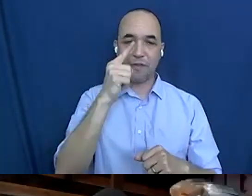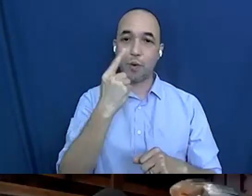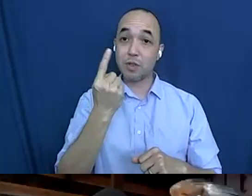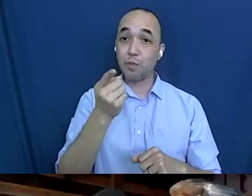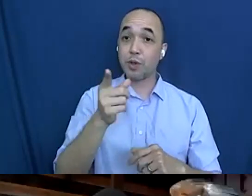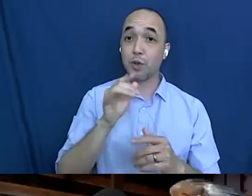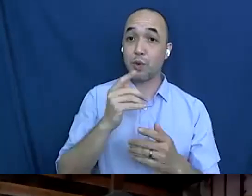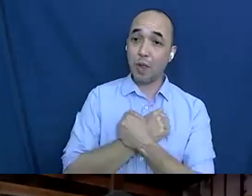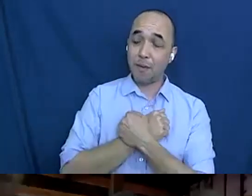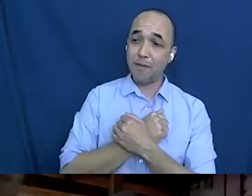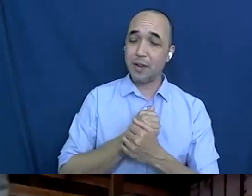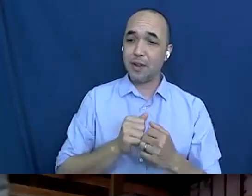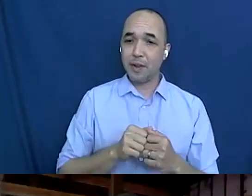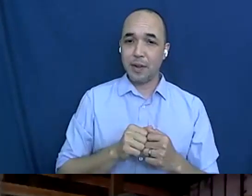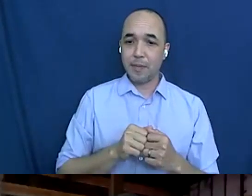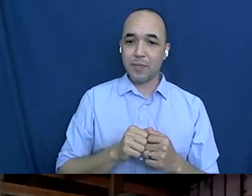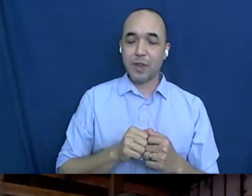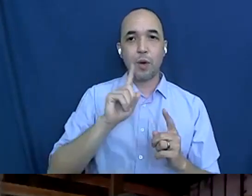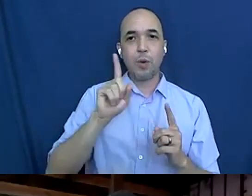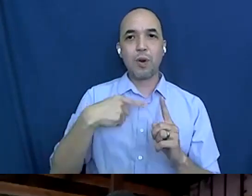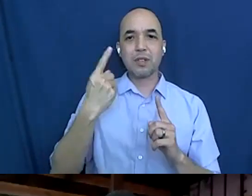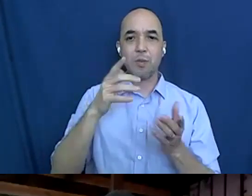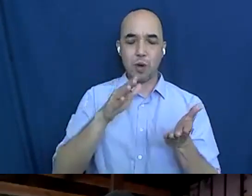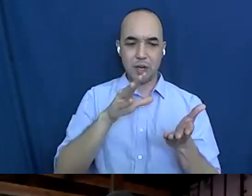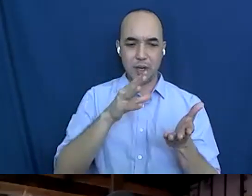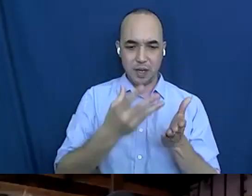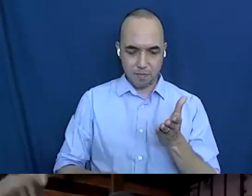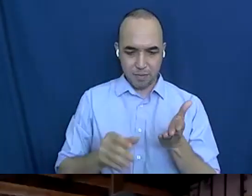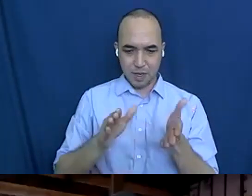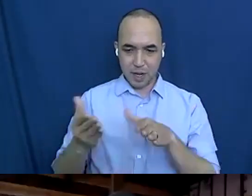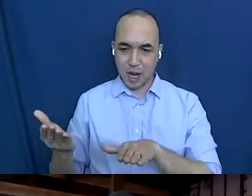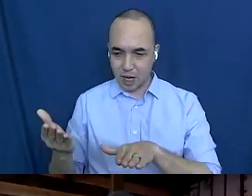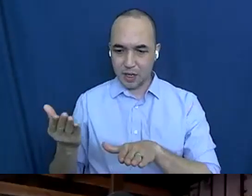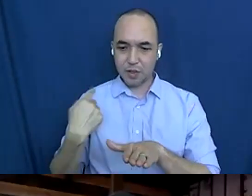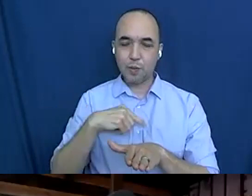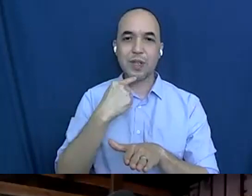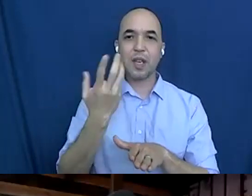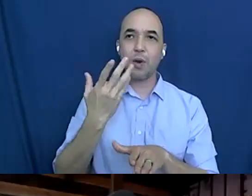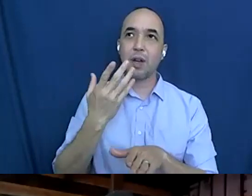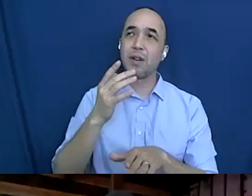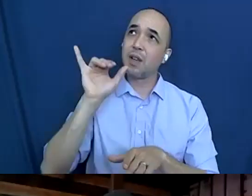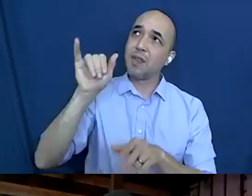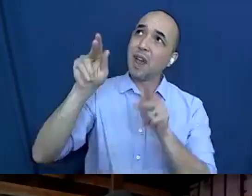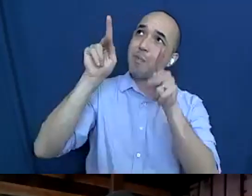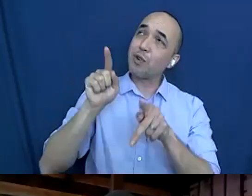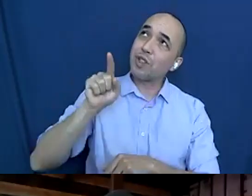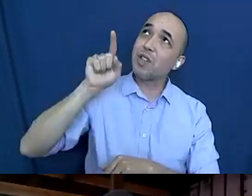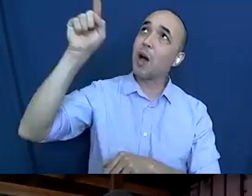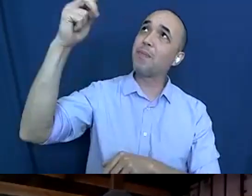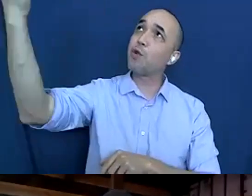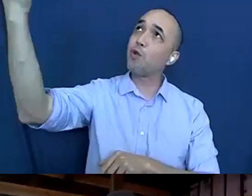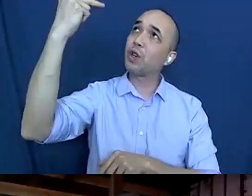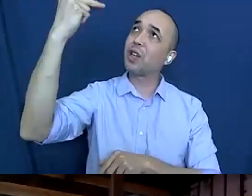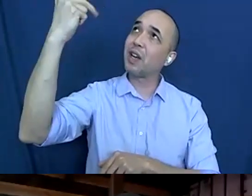Well, where's your bird? 60 feet in the air doing what? Flying over, looking down on you. So if that bird is named after someone that you